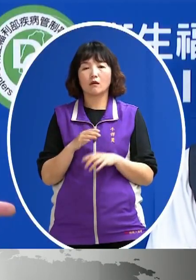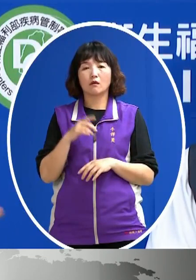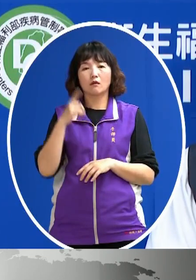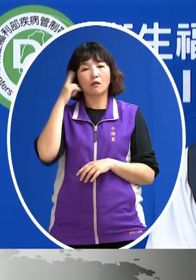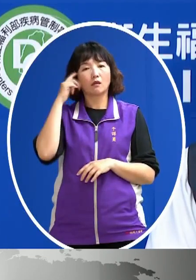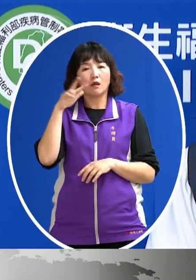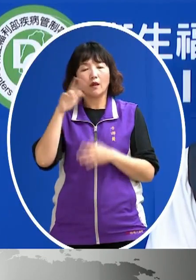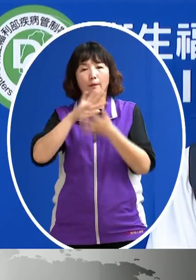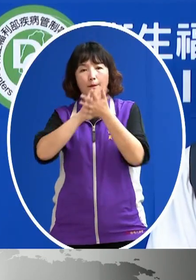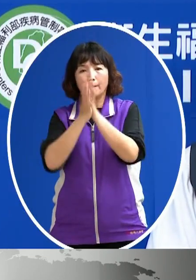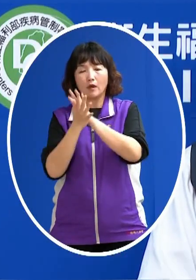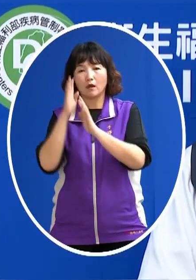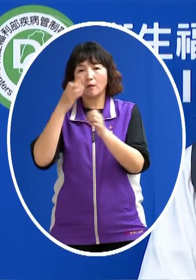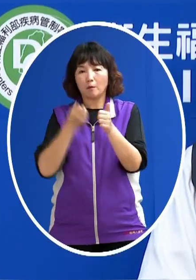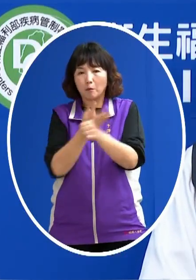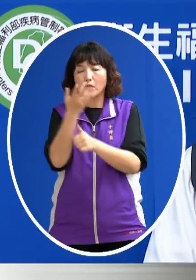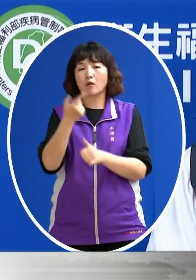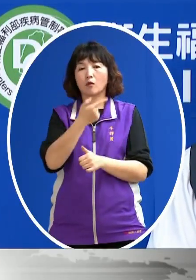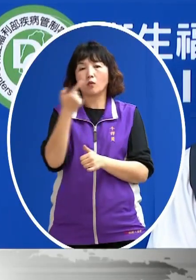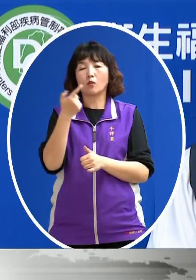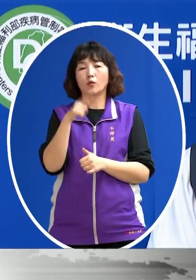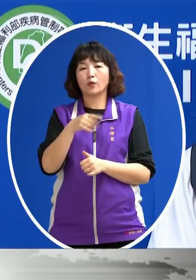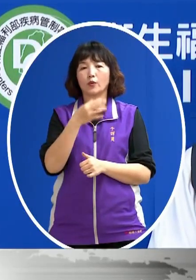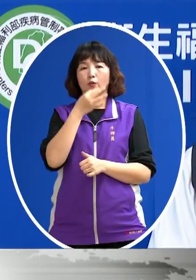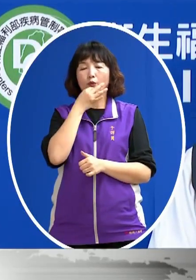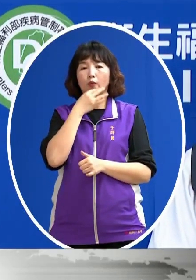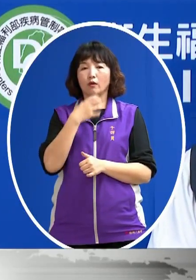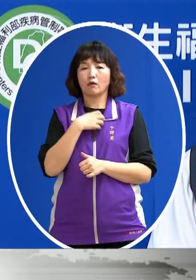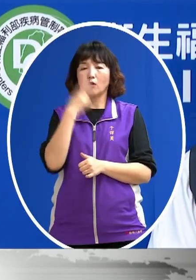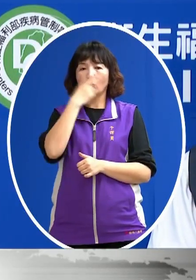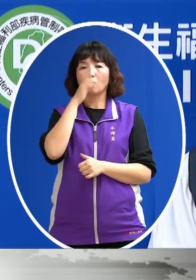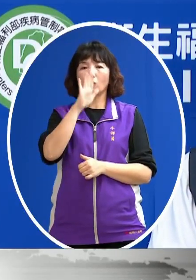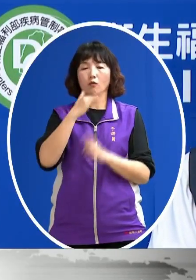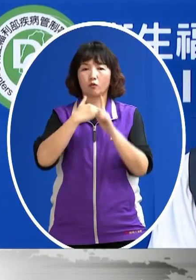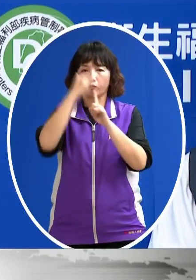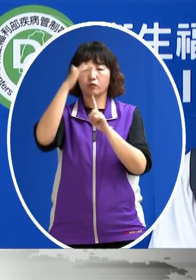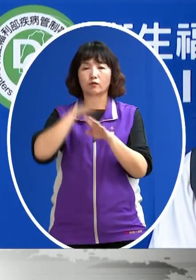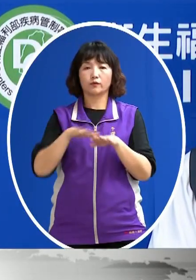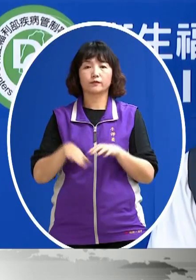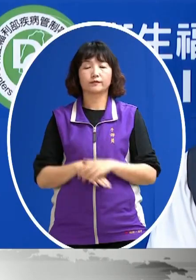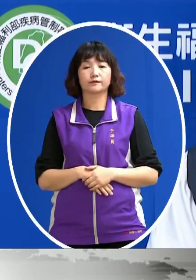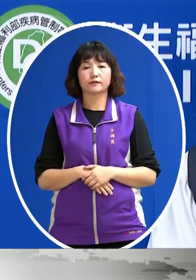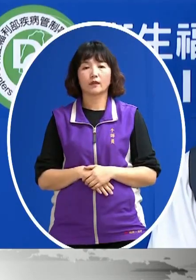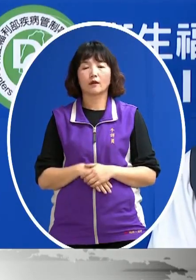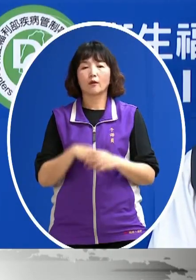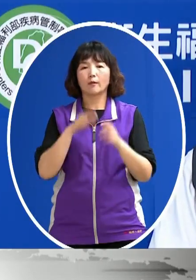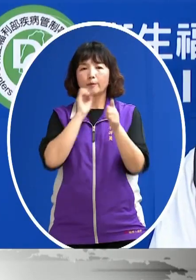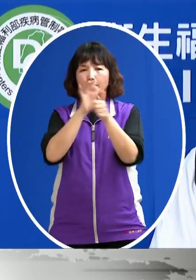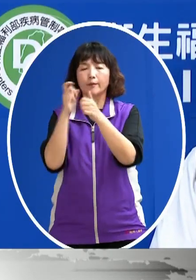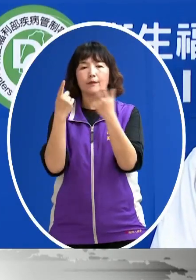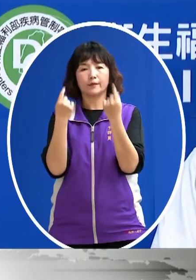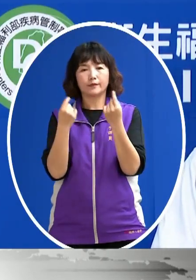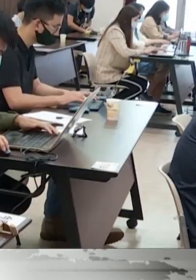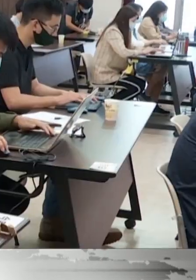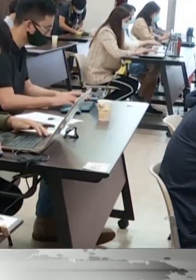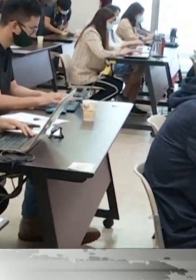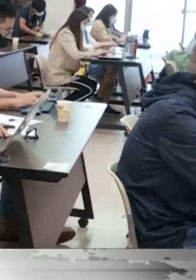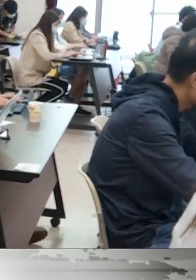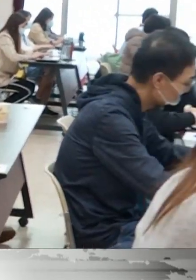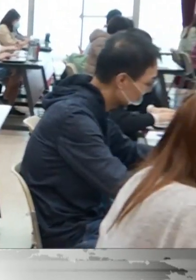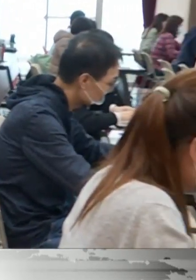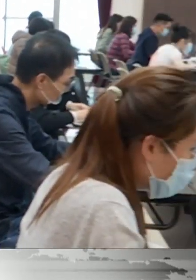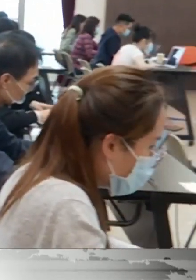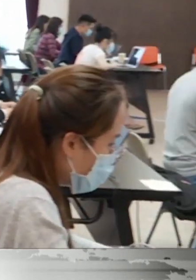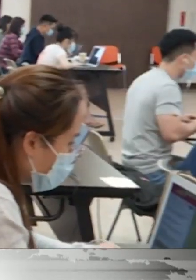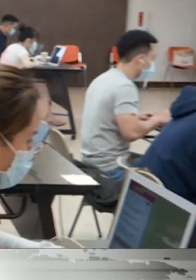crisis will be more severe. So I'm asking everyone, as I do every time I talk to you, to please bear this ordeal a while longer. So